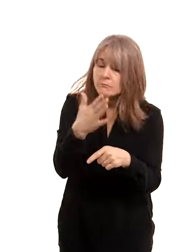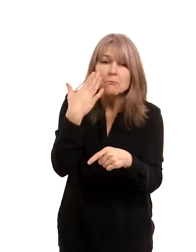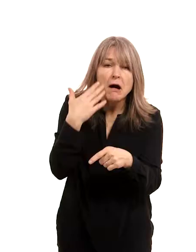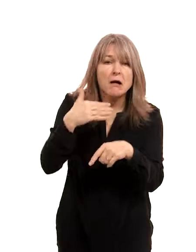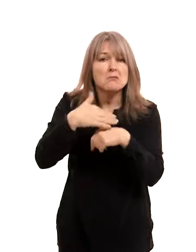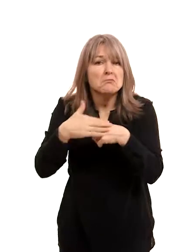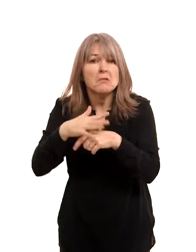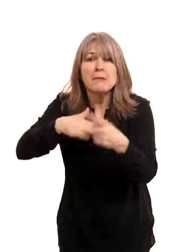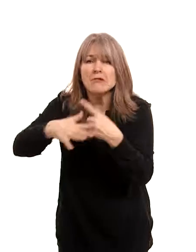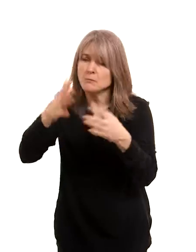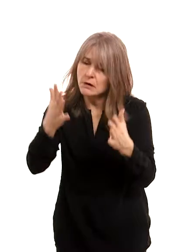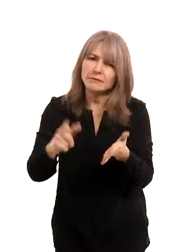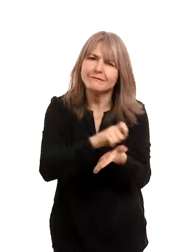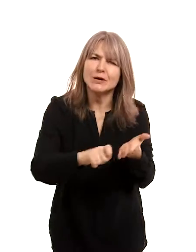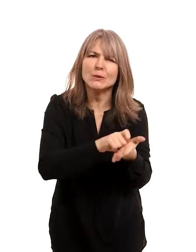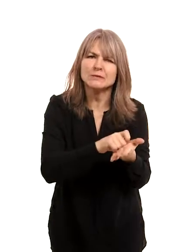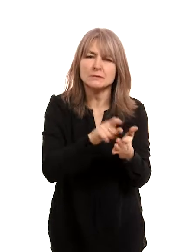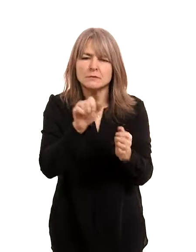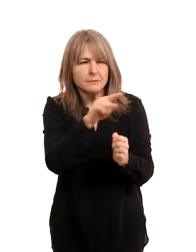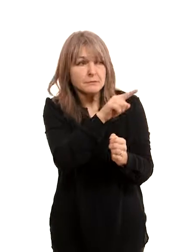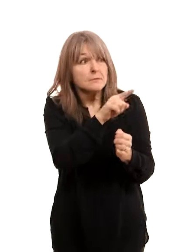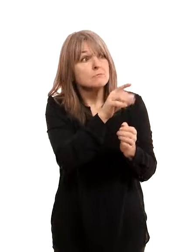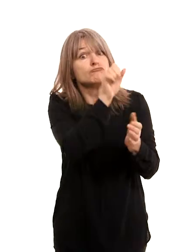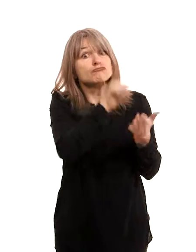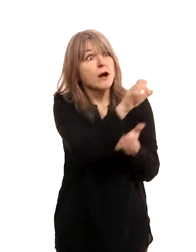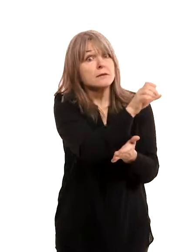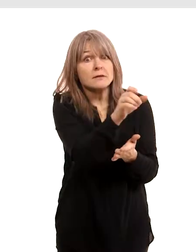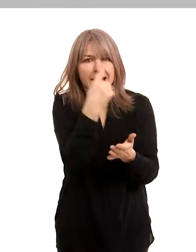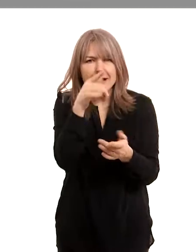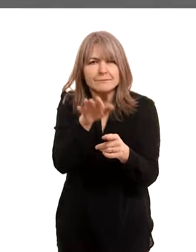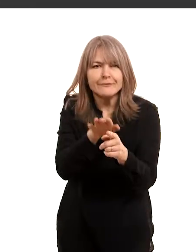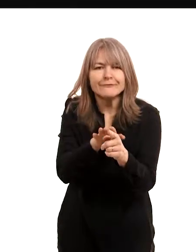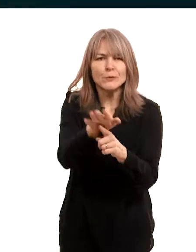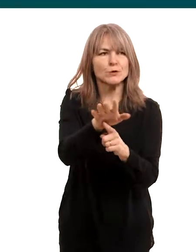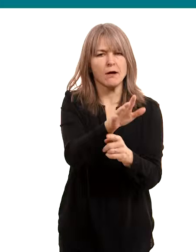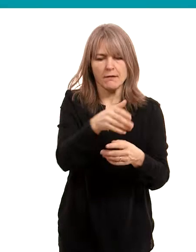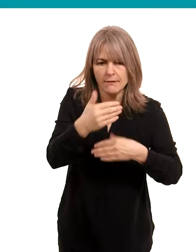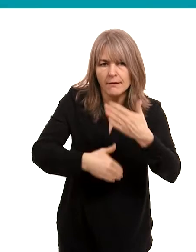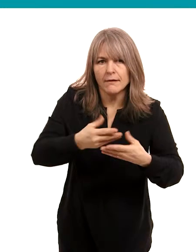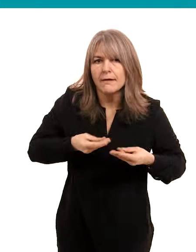determine who is going to take them forward, and their vote counts.